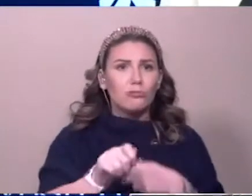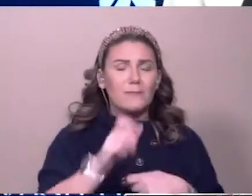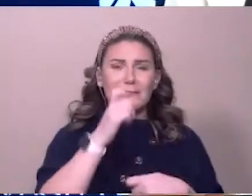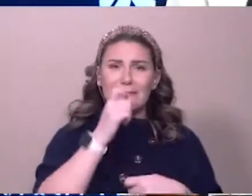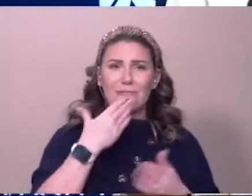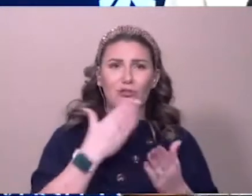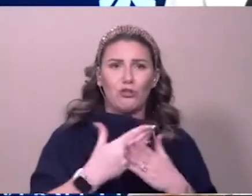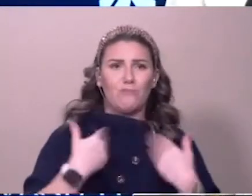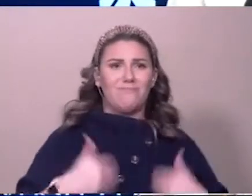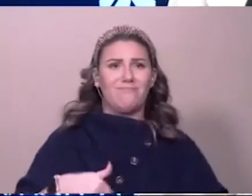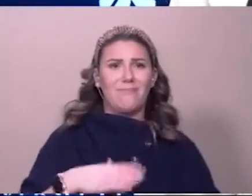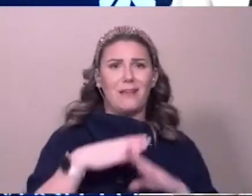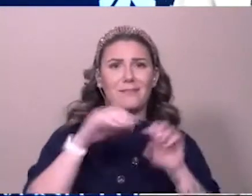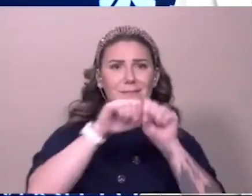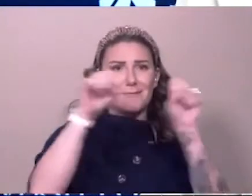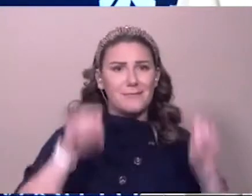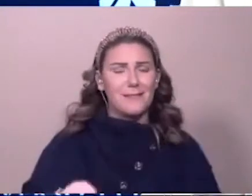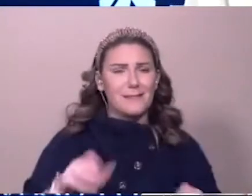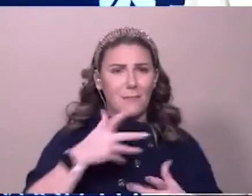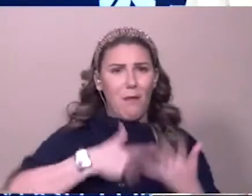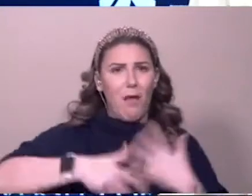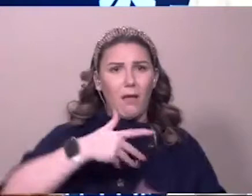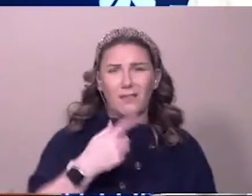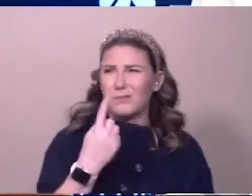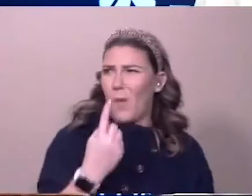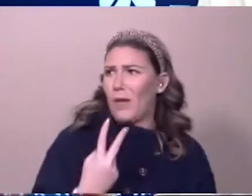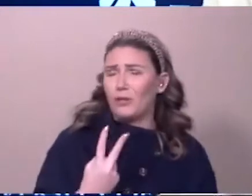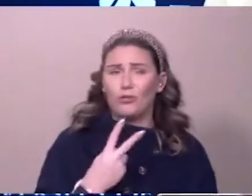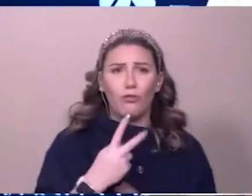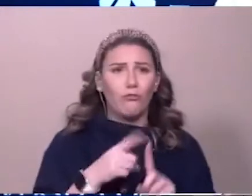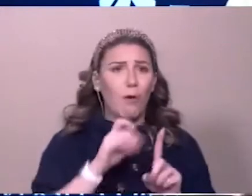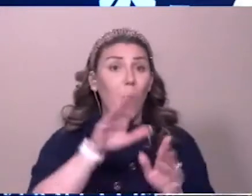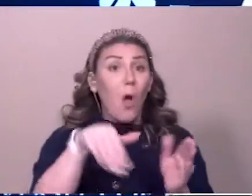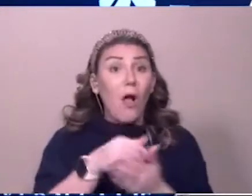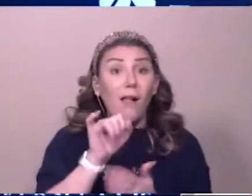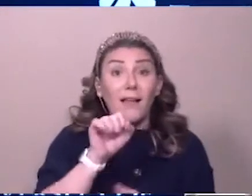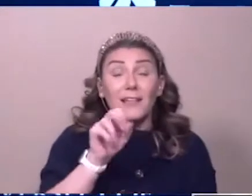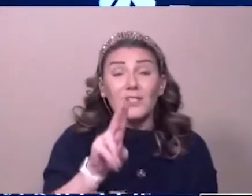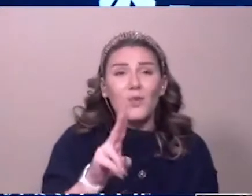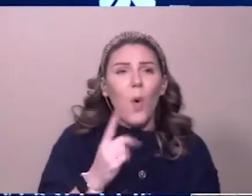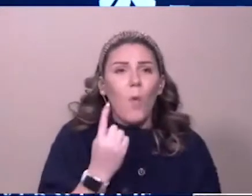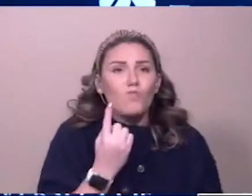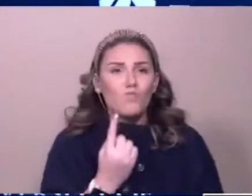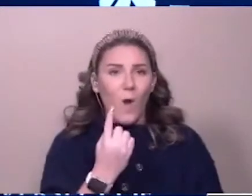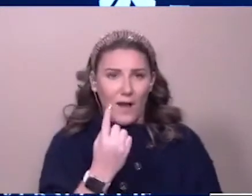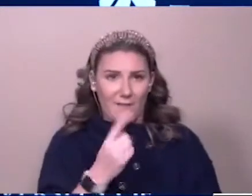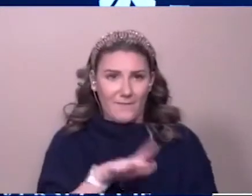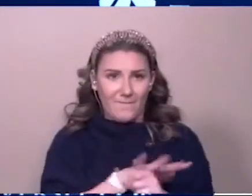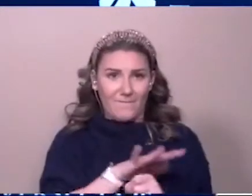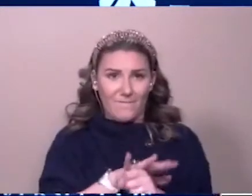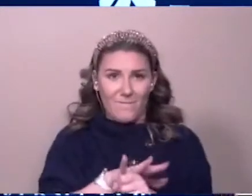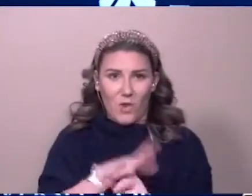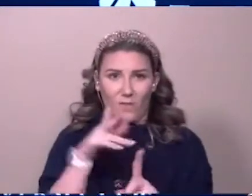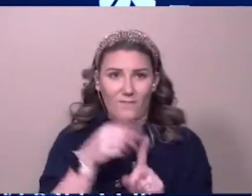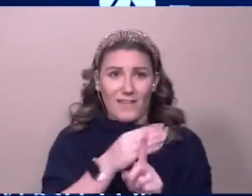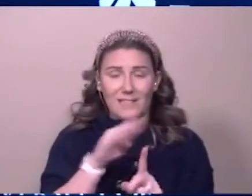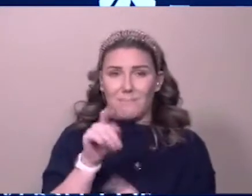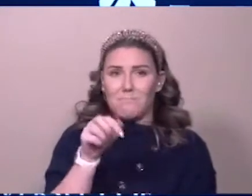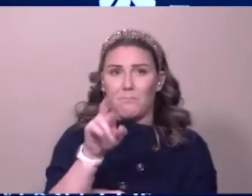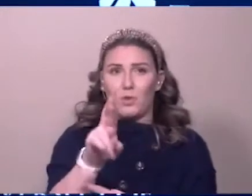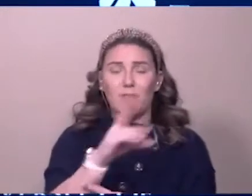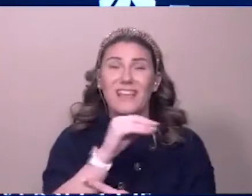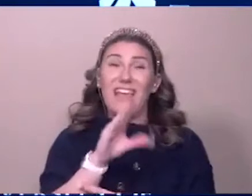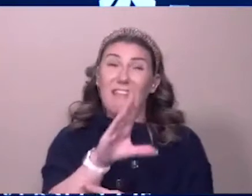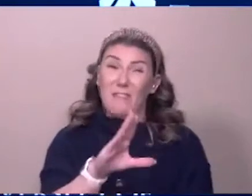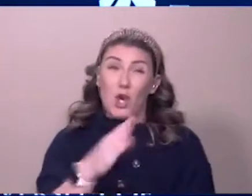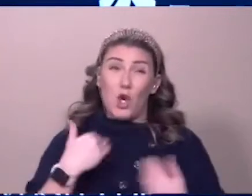then there's one or two, but even like right now, out of all of our ICU folks, only one of them is fully vaccinated and boosted, and they have an underlying autoimmune process.